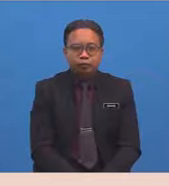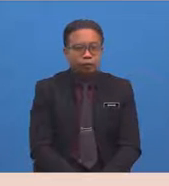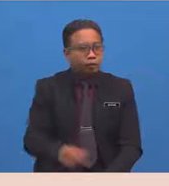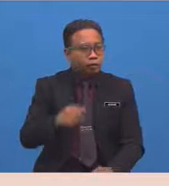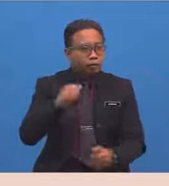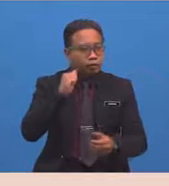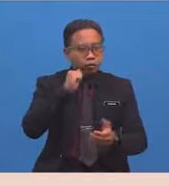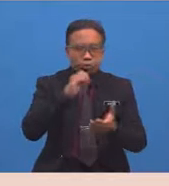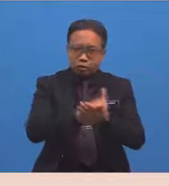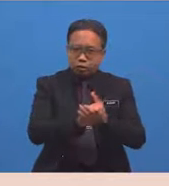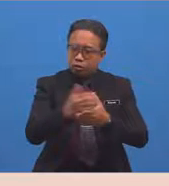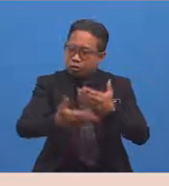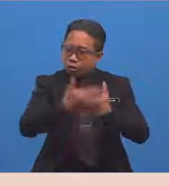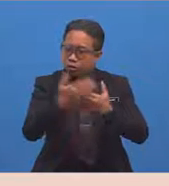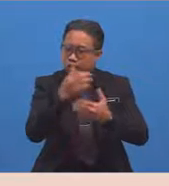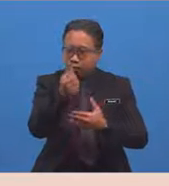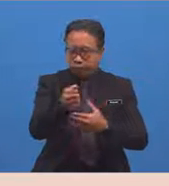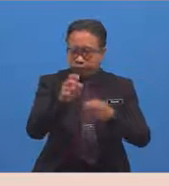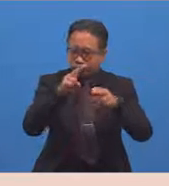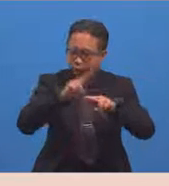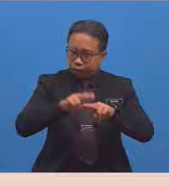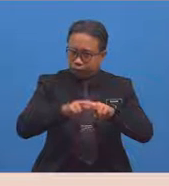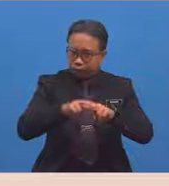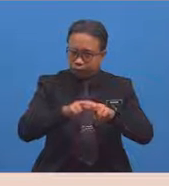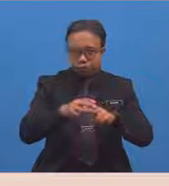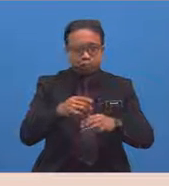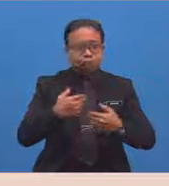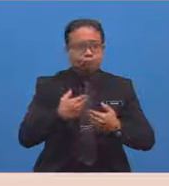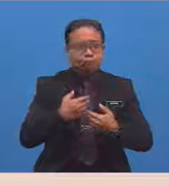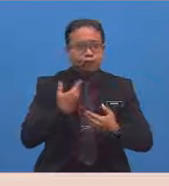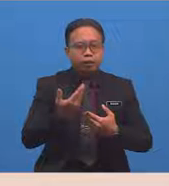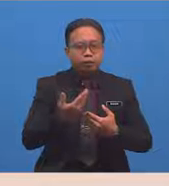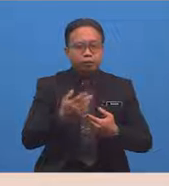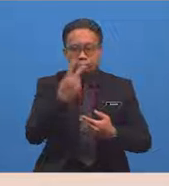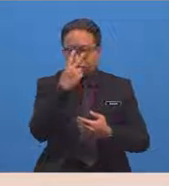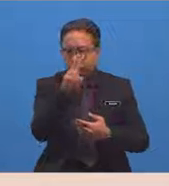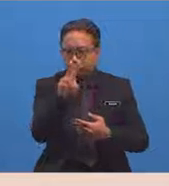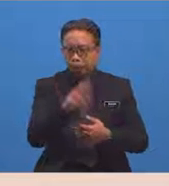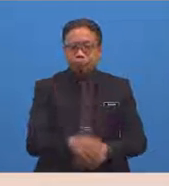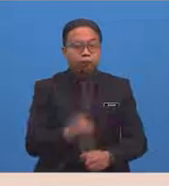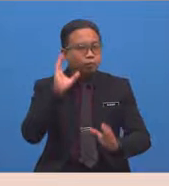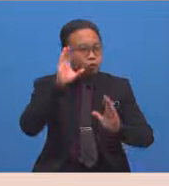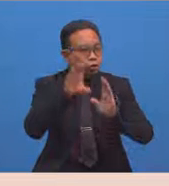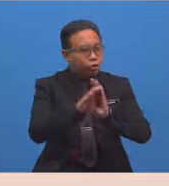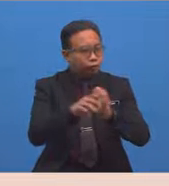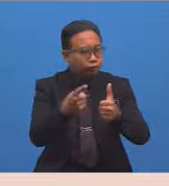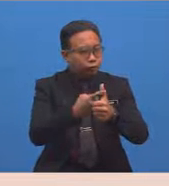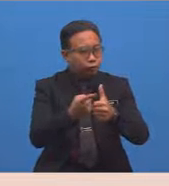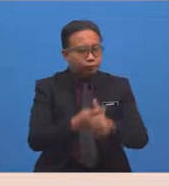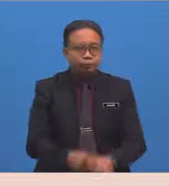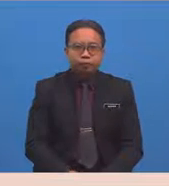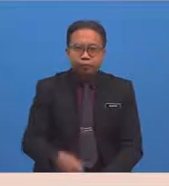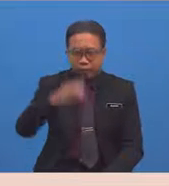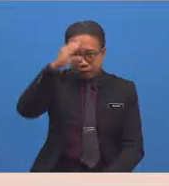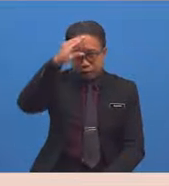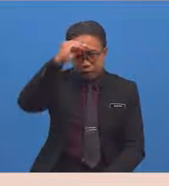this is going to be easy, so all you have to do is sit back and relax. Look at the first one, look at the picture. The boy in